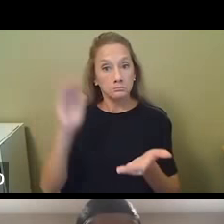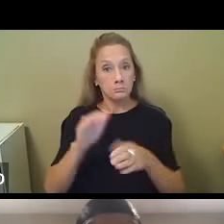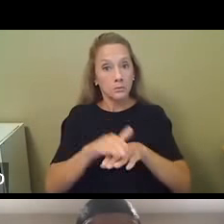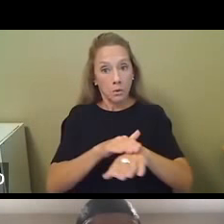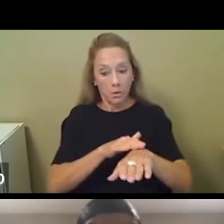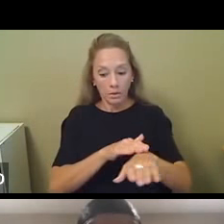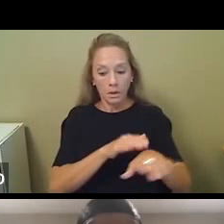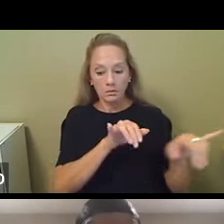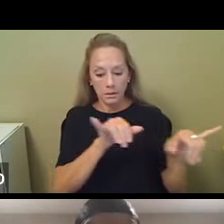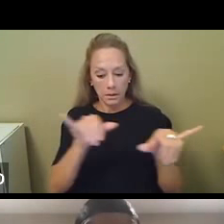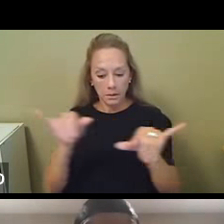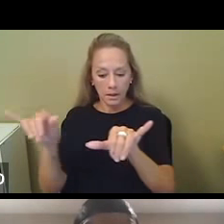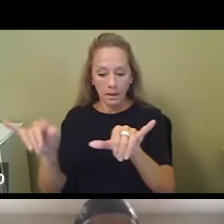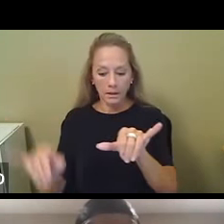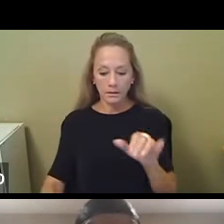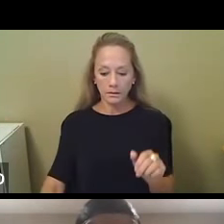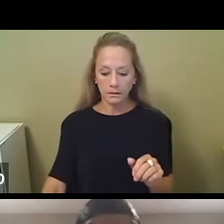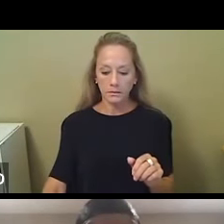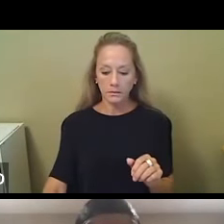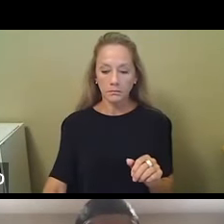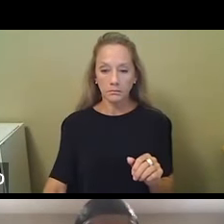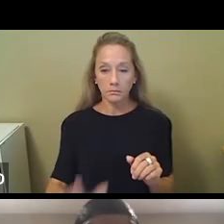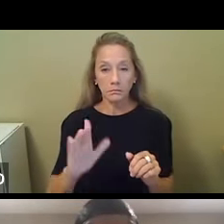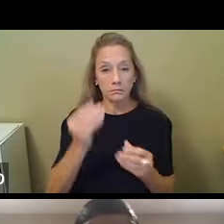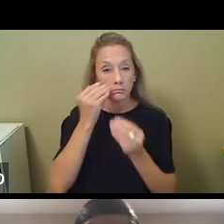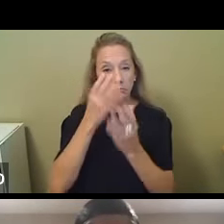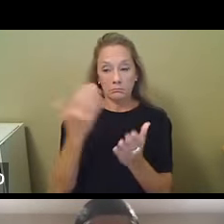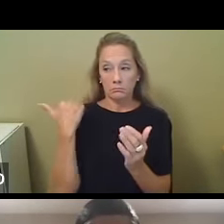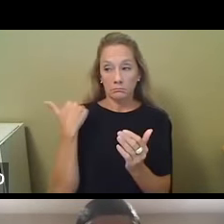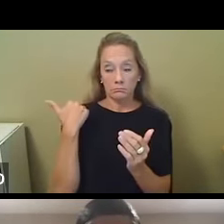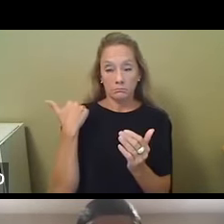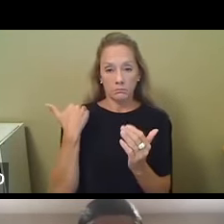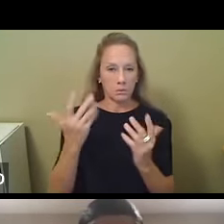And, as reported previously, no